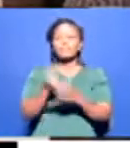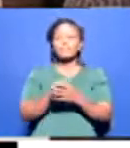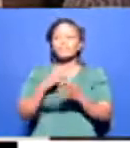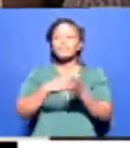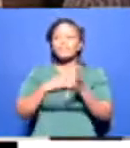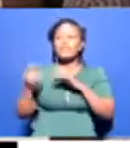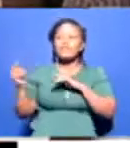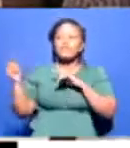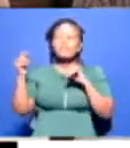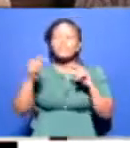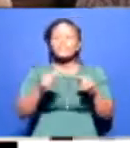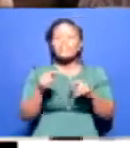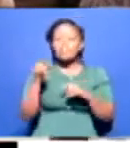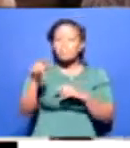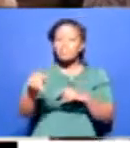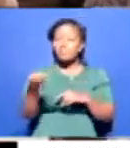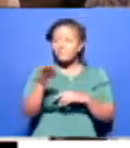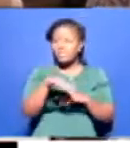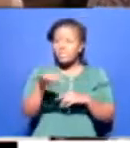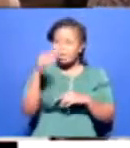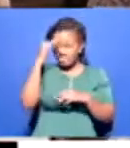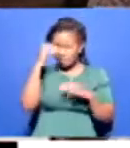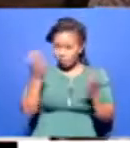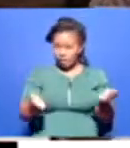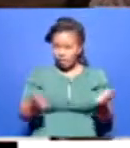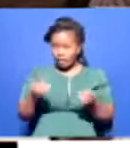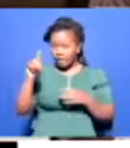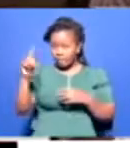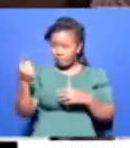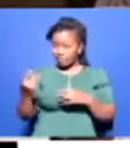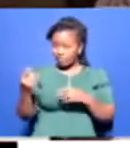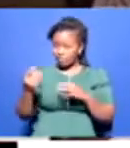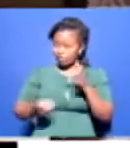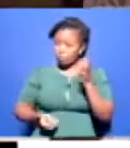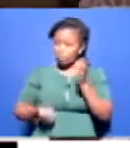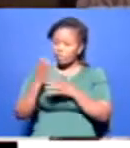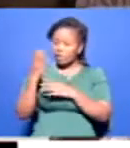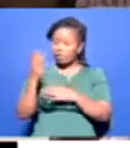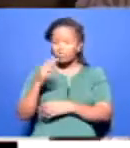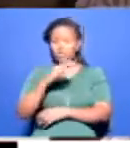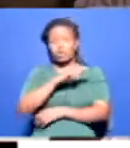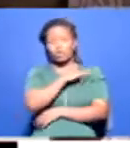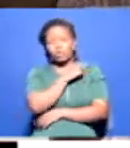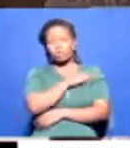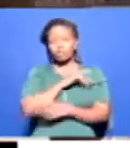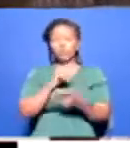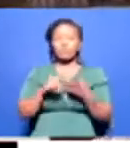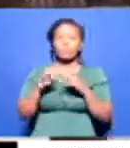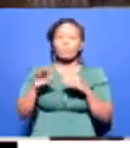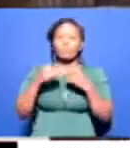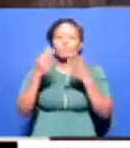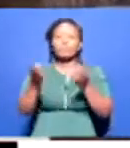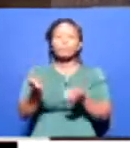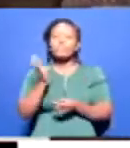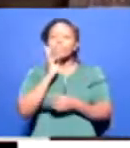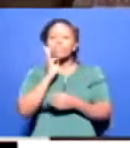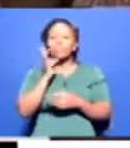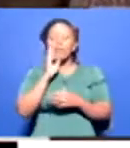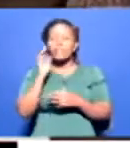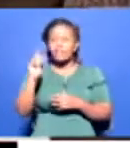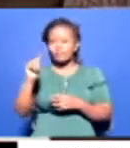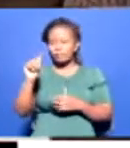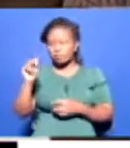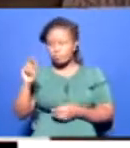moja, kufungua hospitali, kupeana tank na kufungua mradi wa